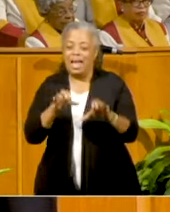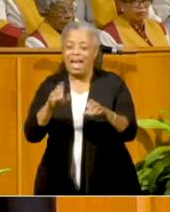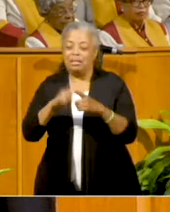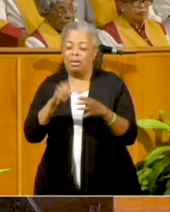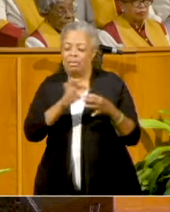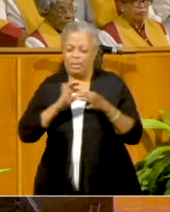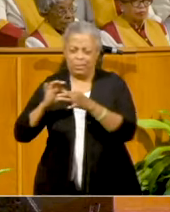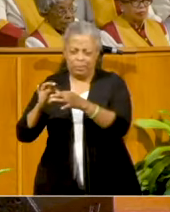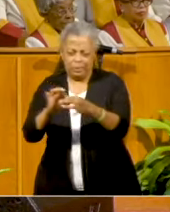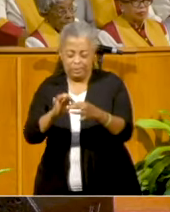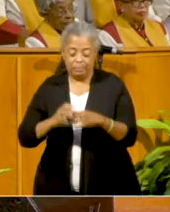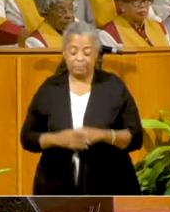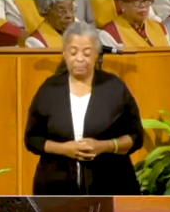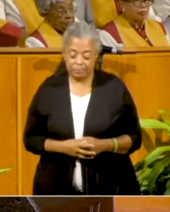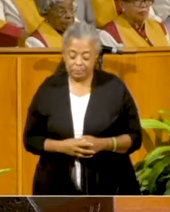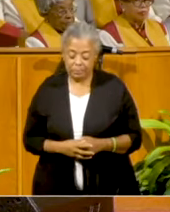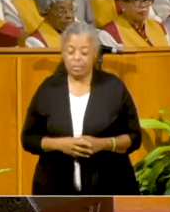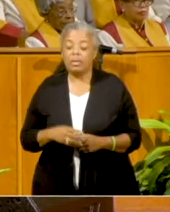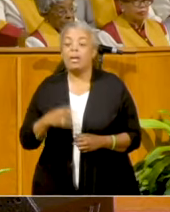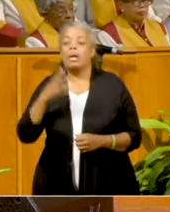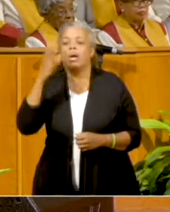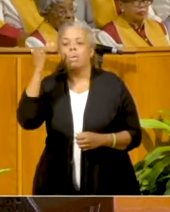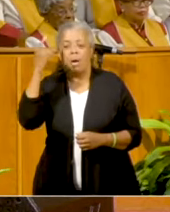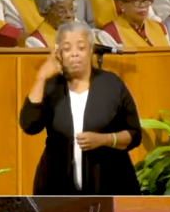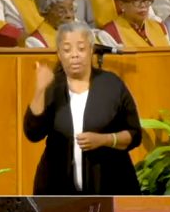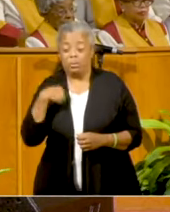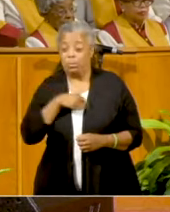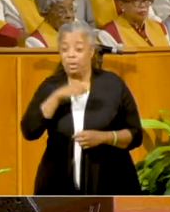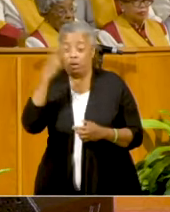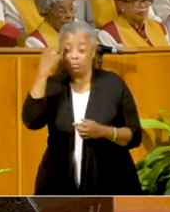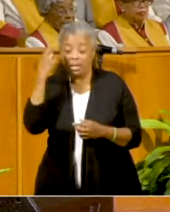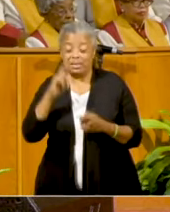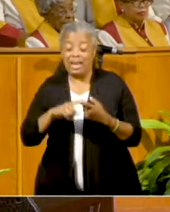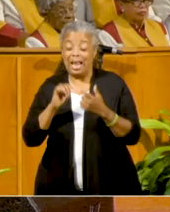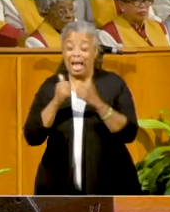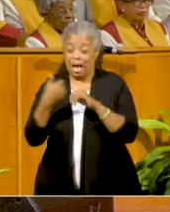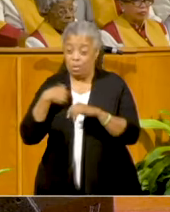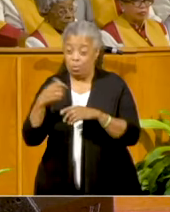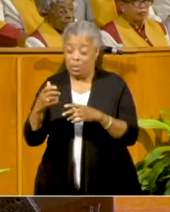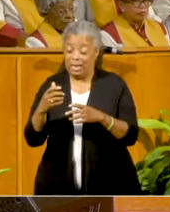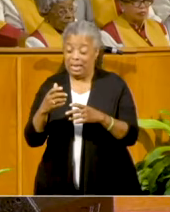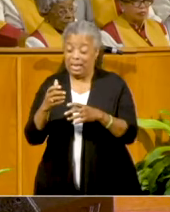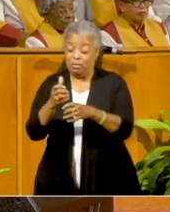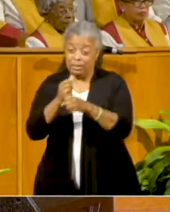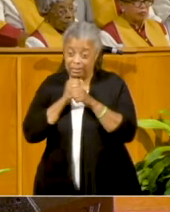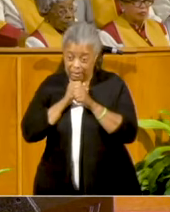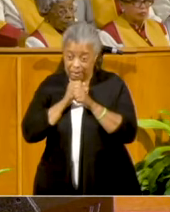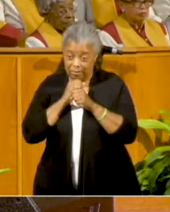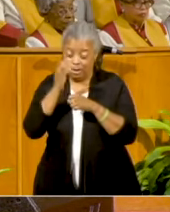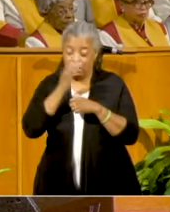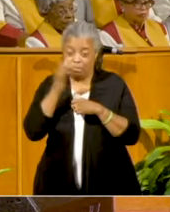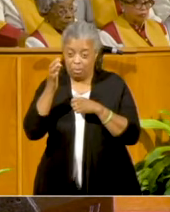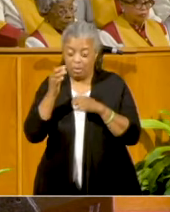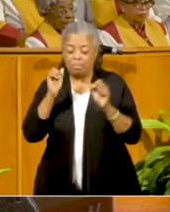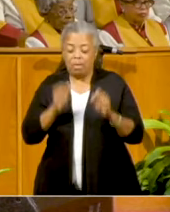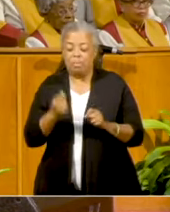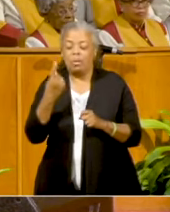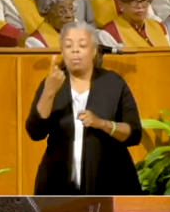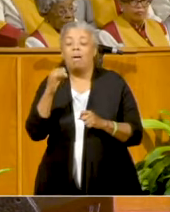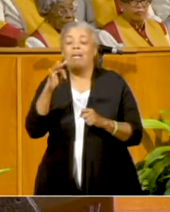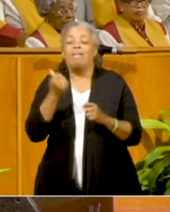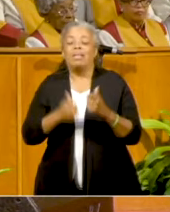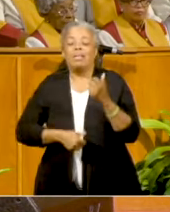unity when one would realize that how we take communion is probably one of the